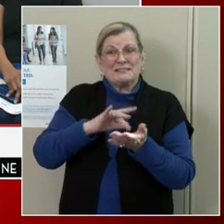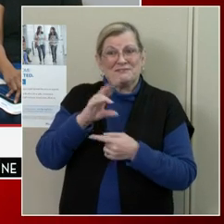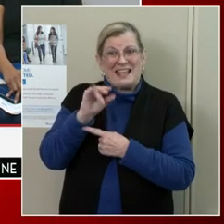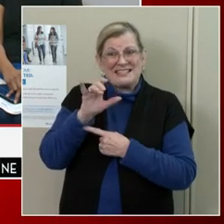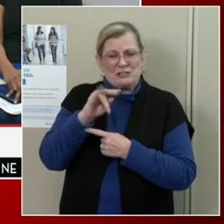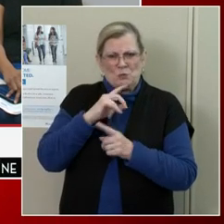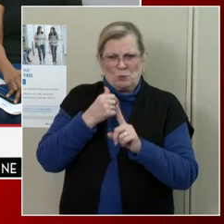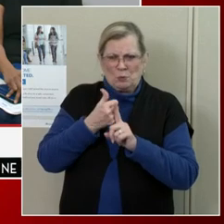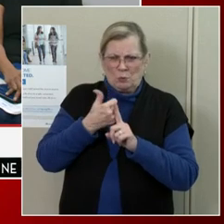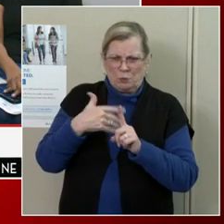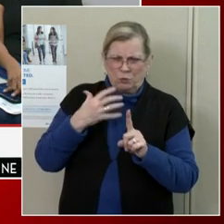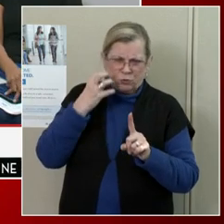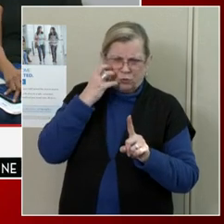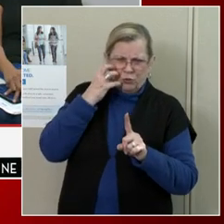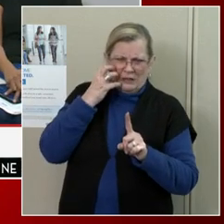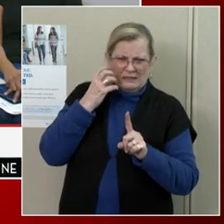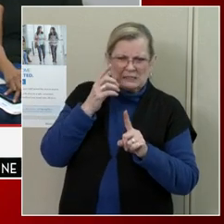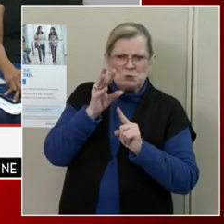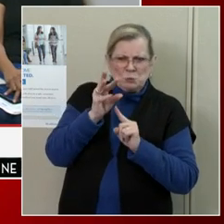Okay.